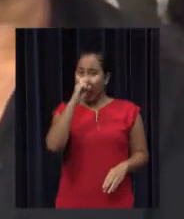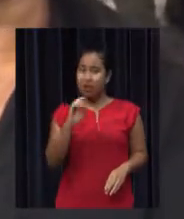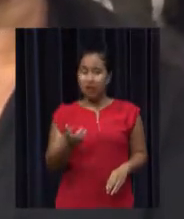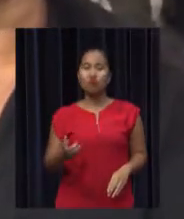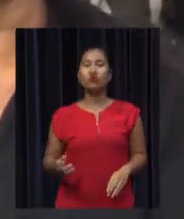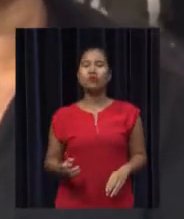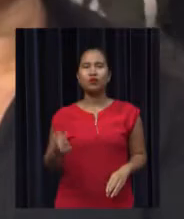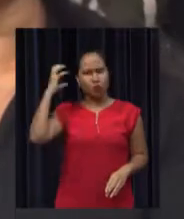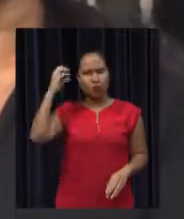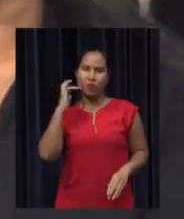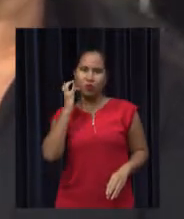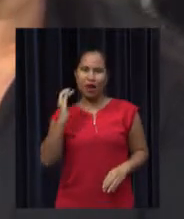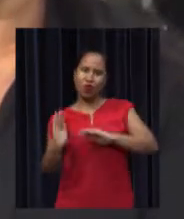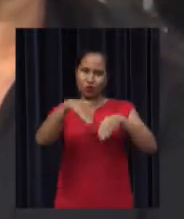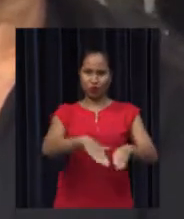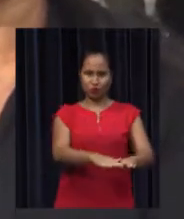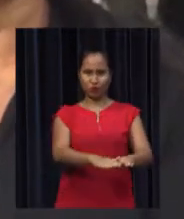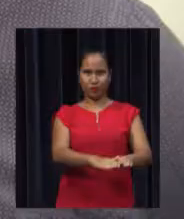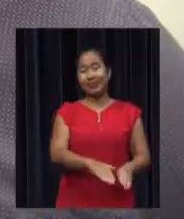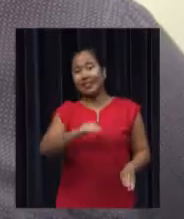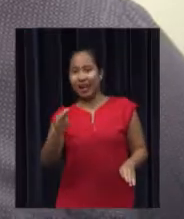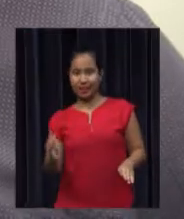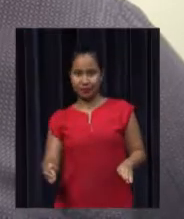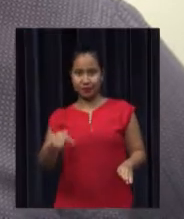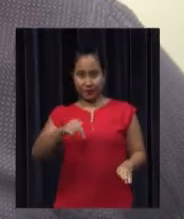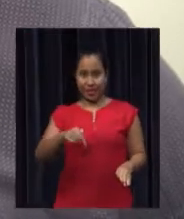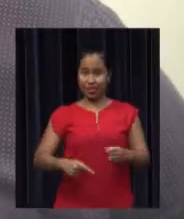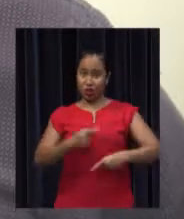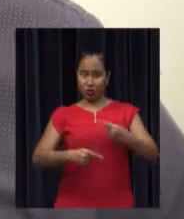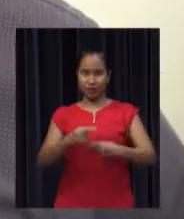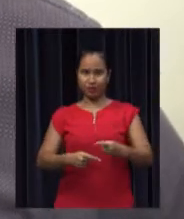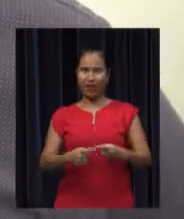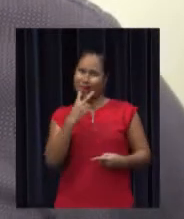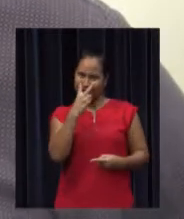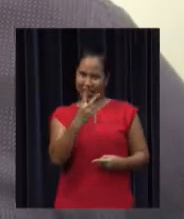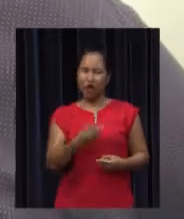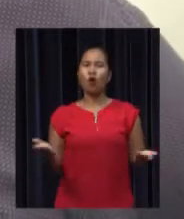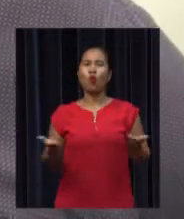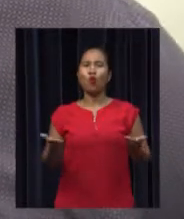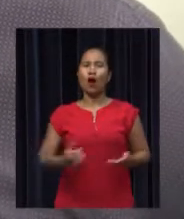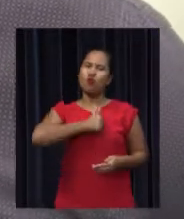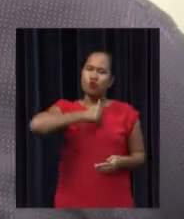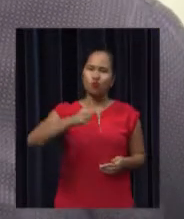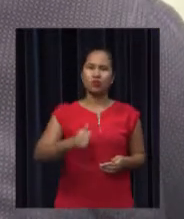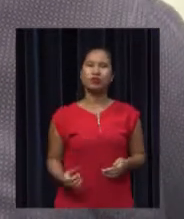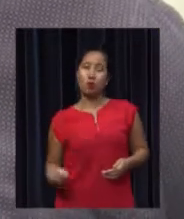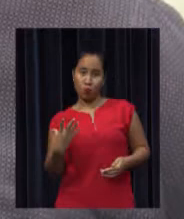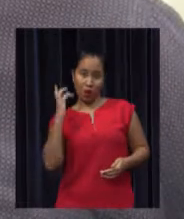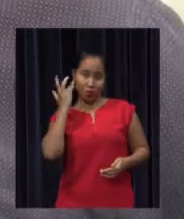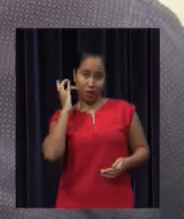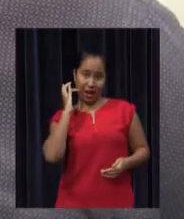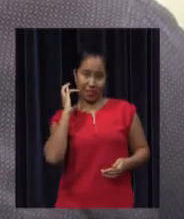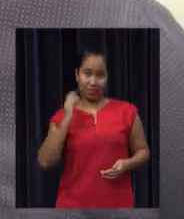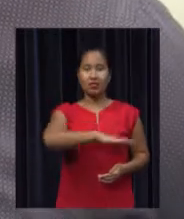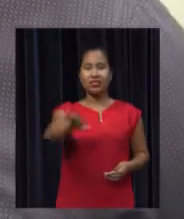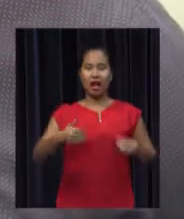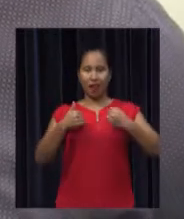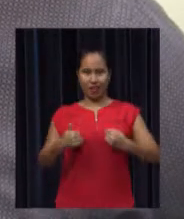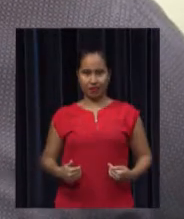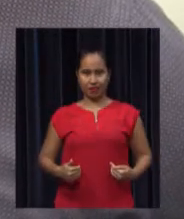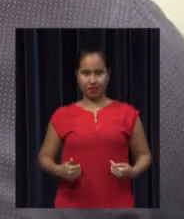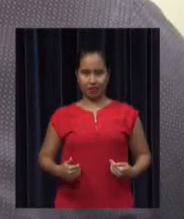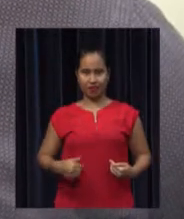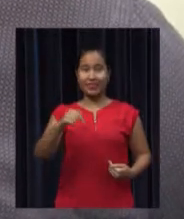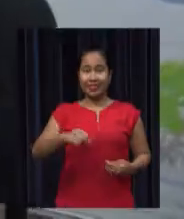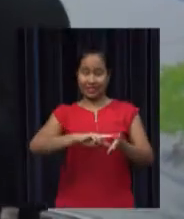rainfall. With the data, residents can receive an early warning of a possible flood. In addition, with this development, we